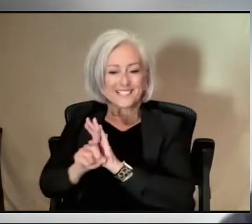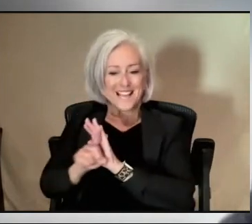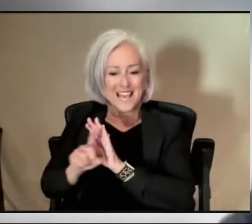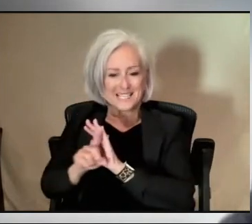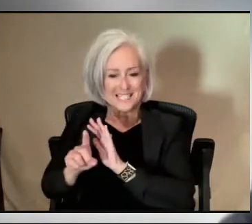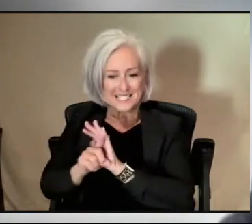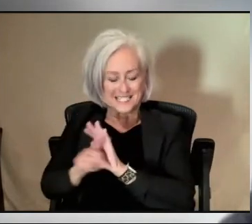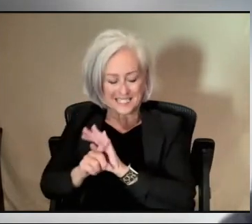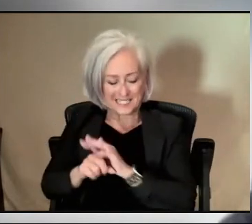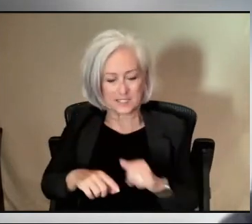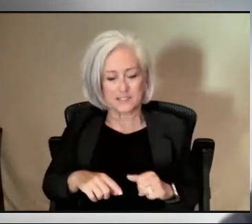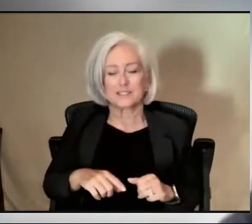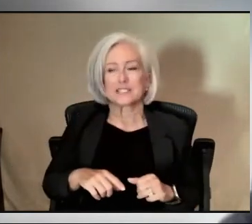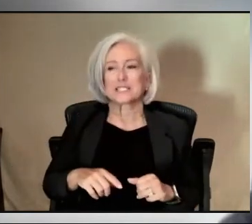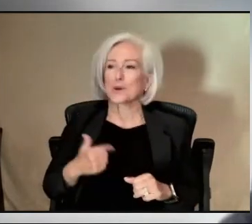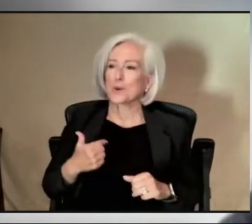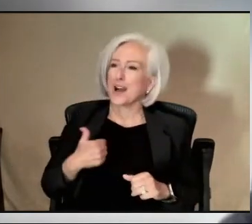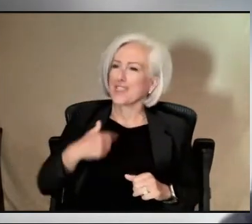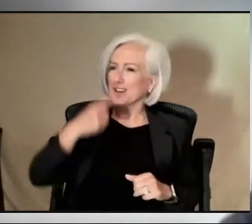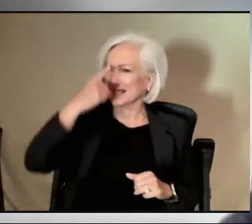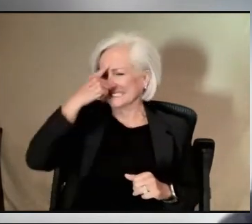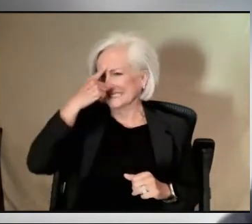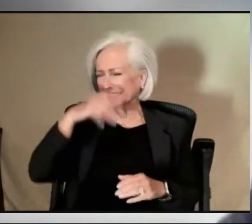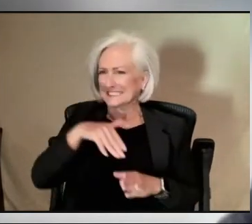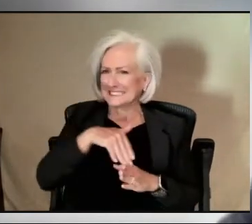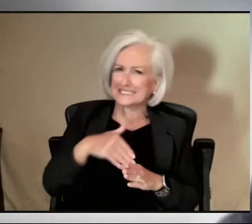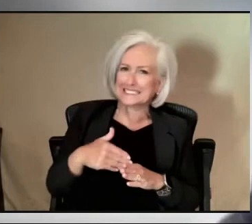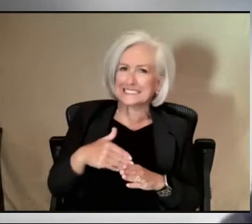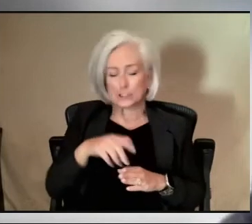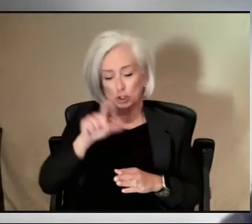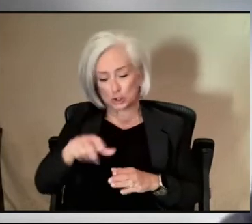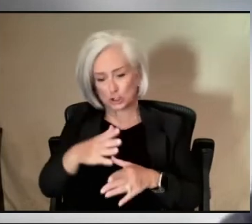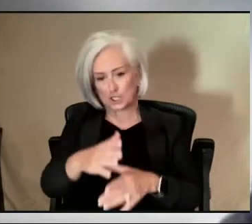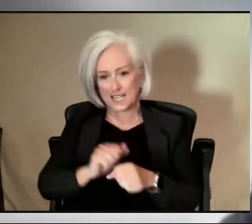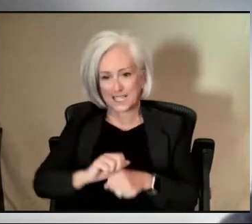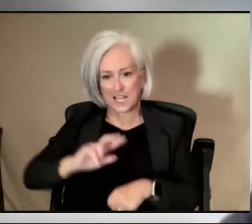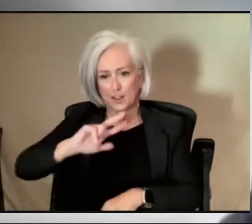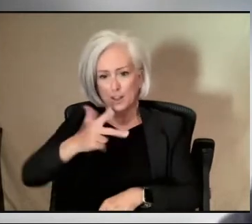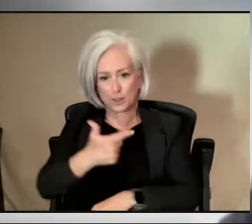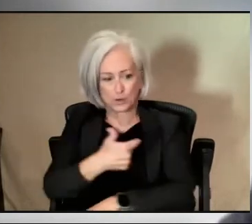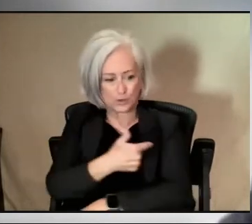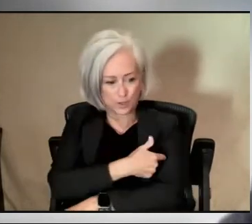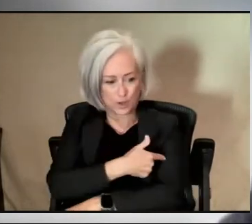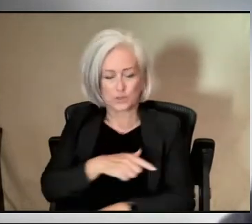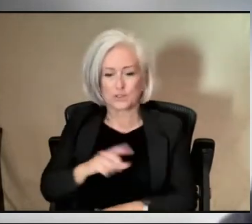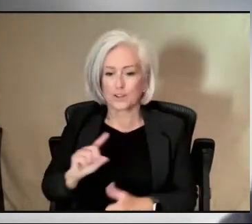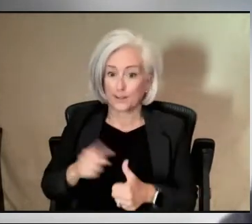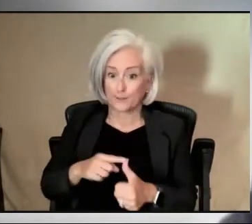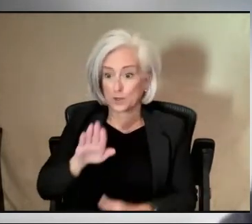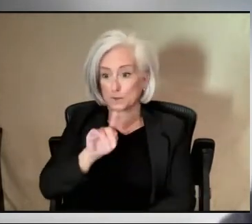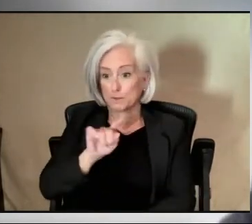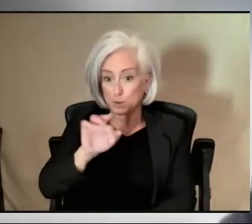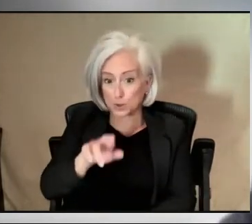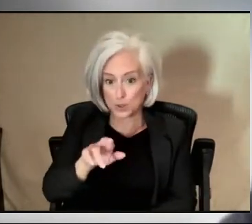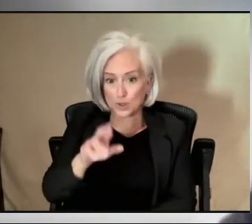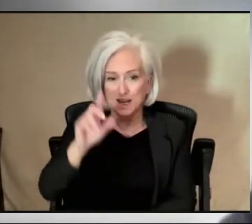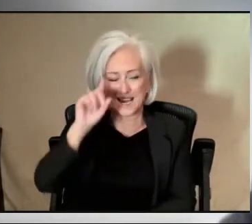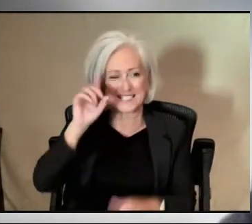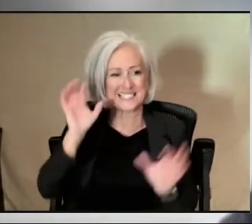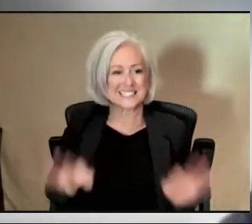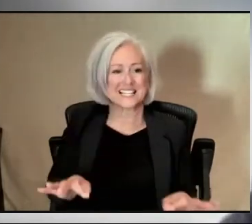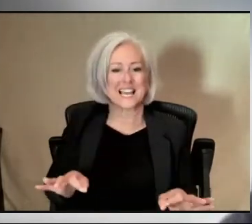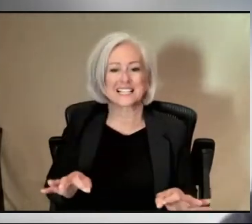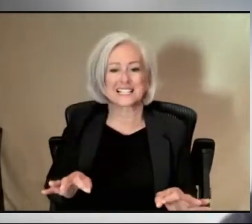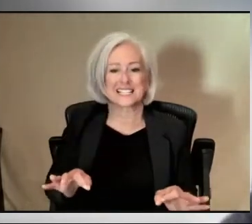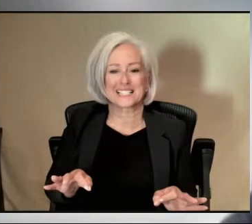data in regard to whether I should get a third dose, that is the first booster. I decided it would be way too ironic if I